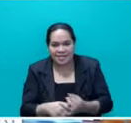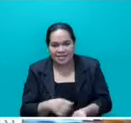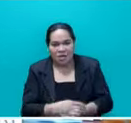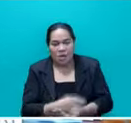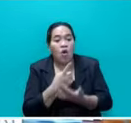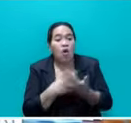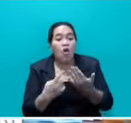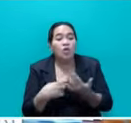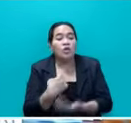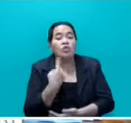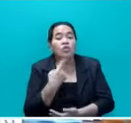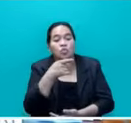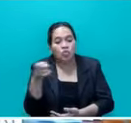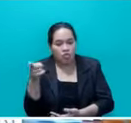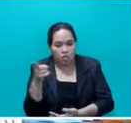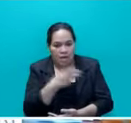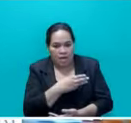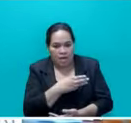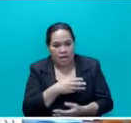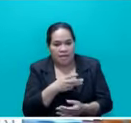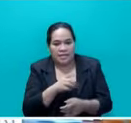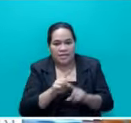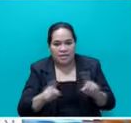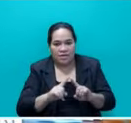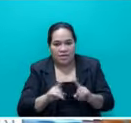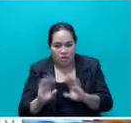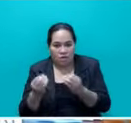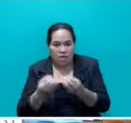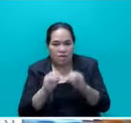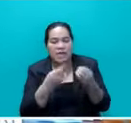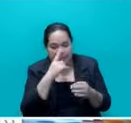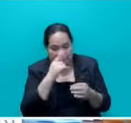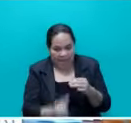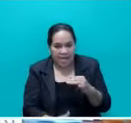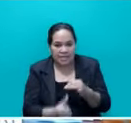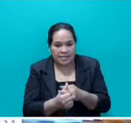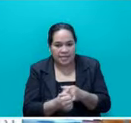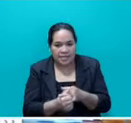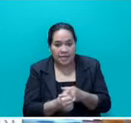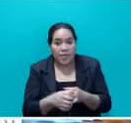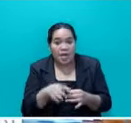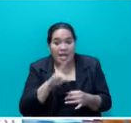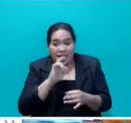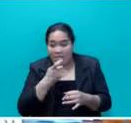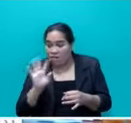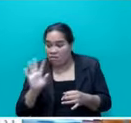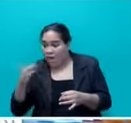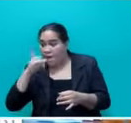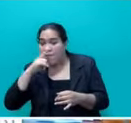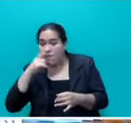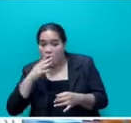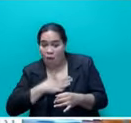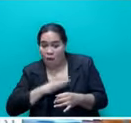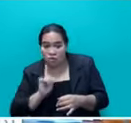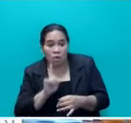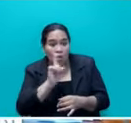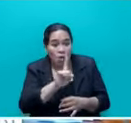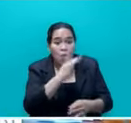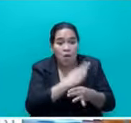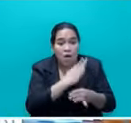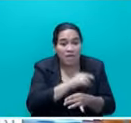those agencies where these people could be employed, where they may have a proclivity to